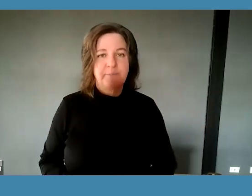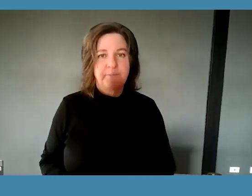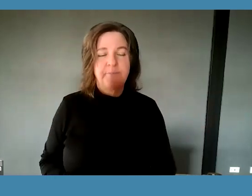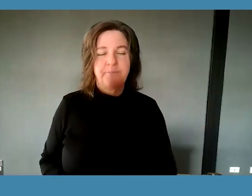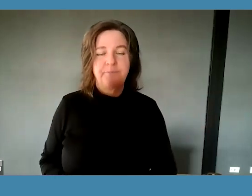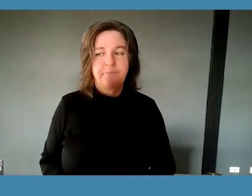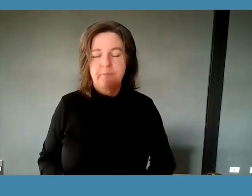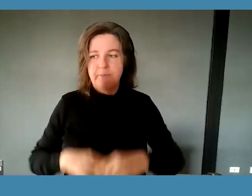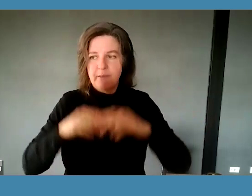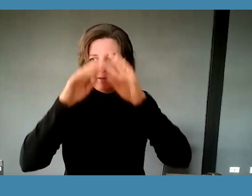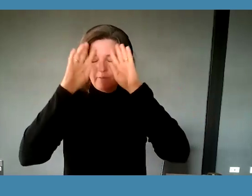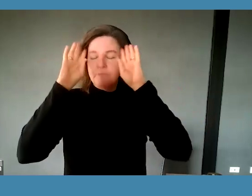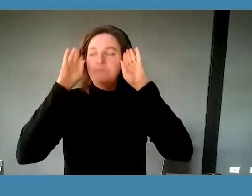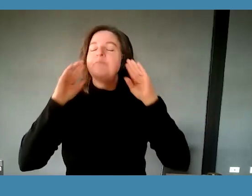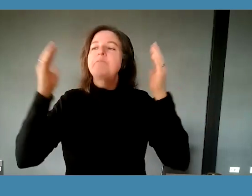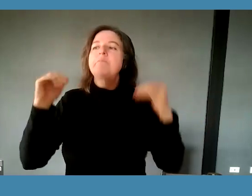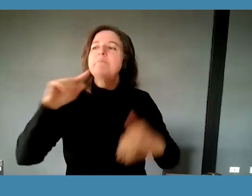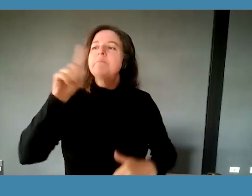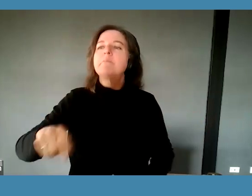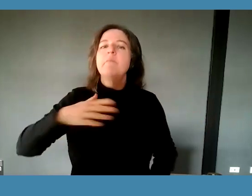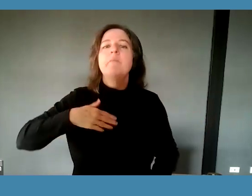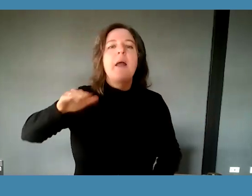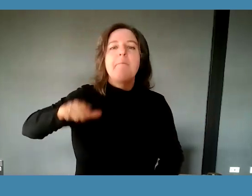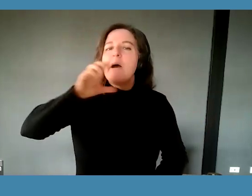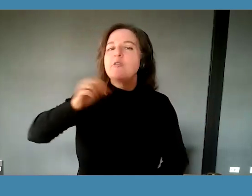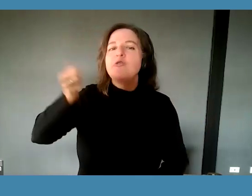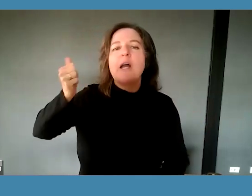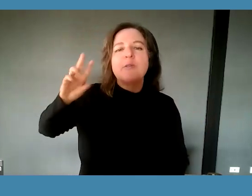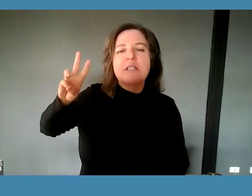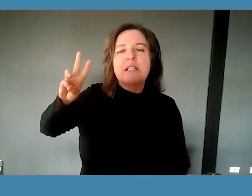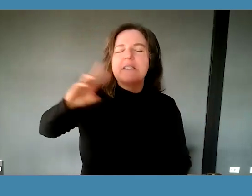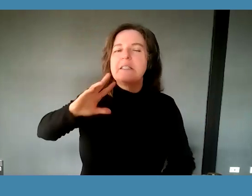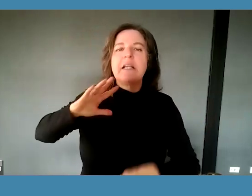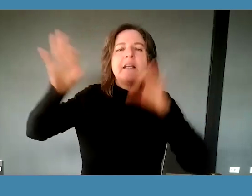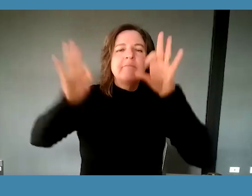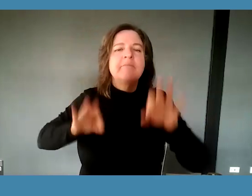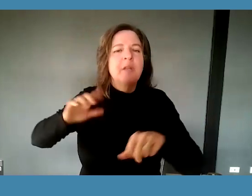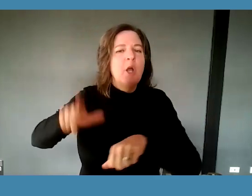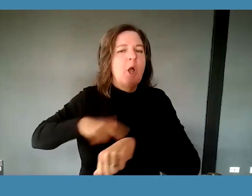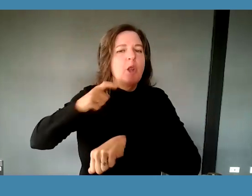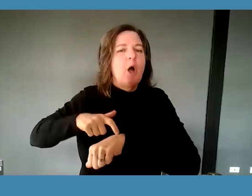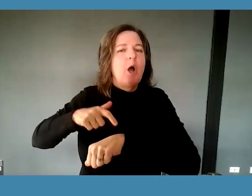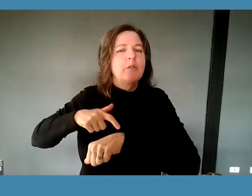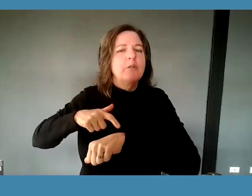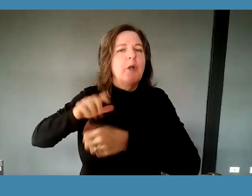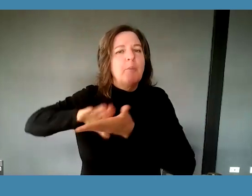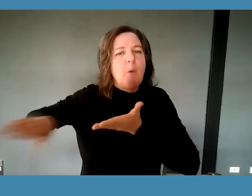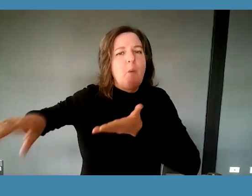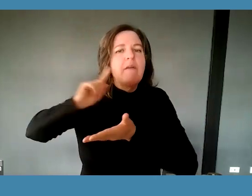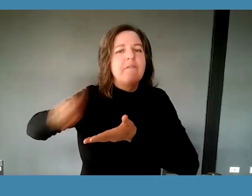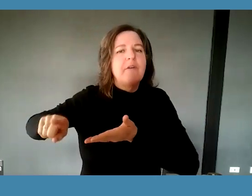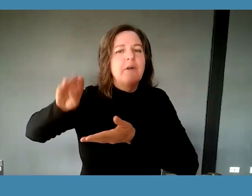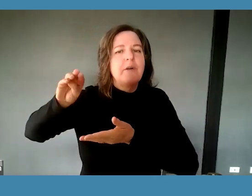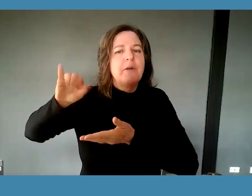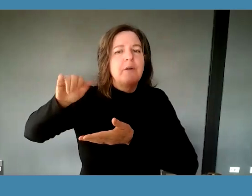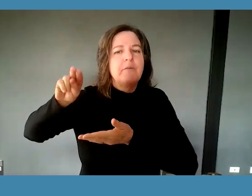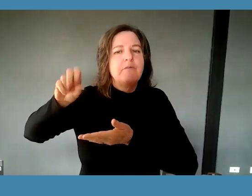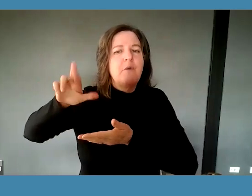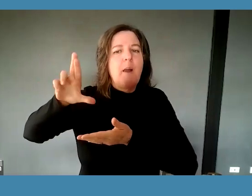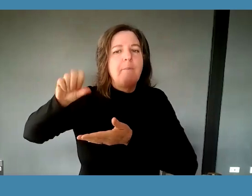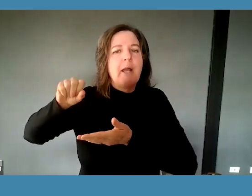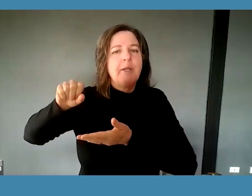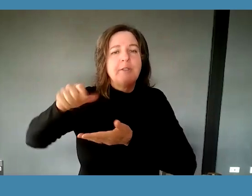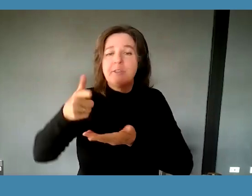The next question is, my child is 16. Can you explain the long-term waiver for minors? So there isn't a long-term care waiver